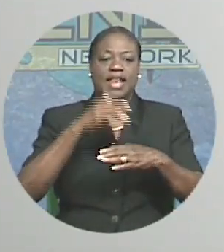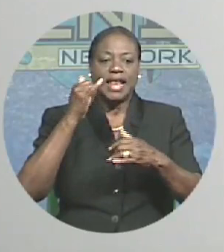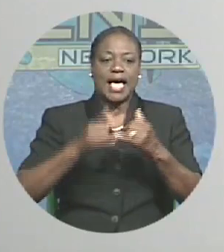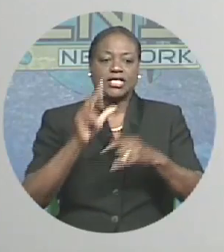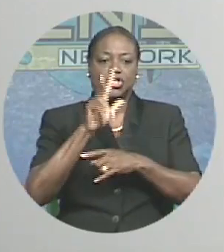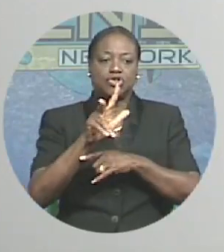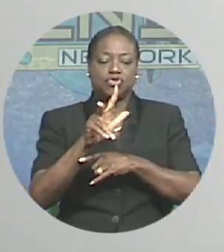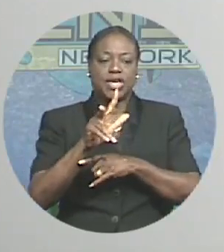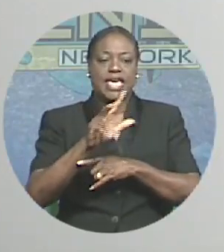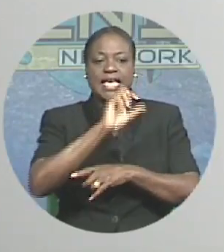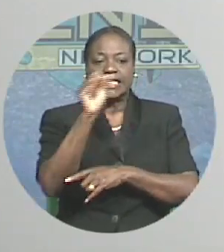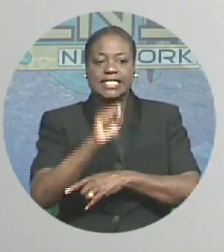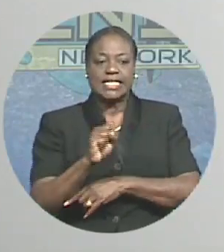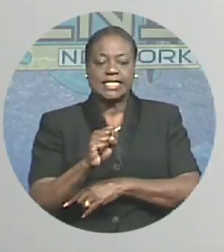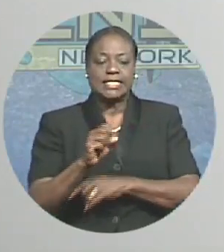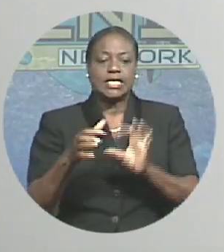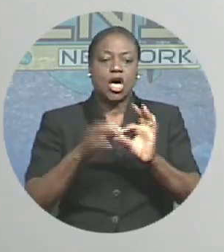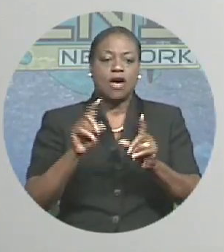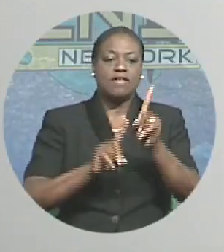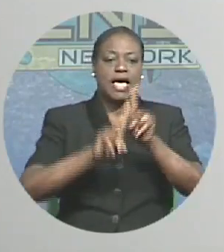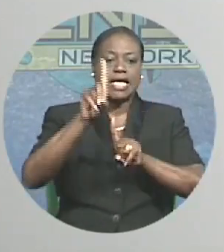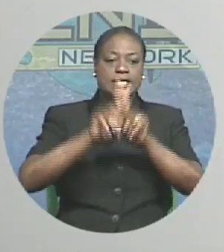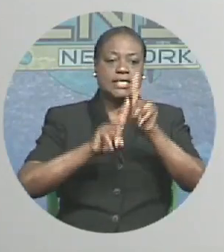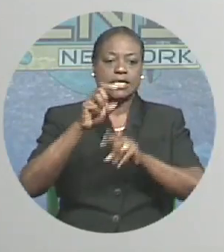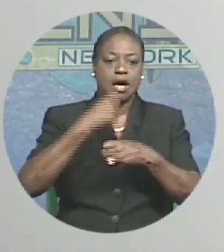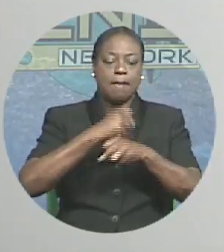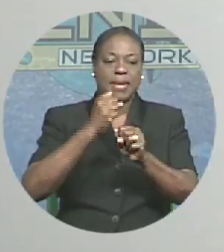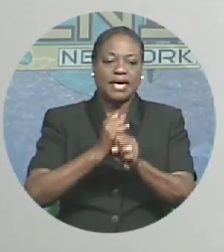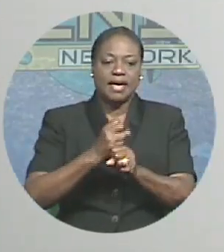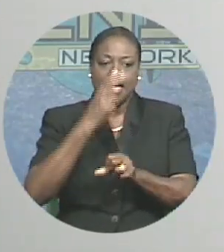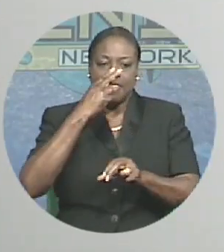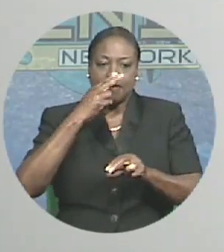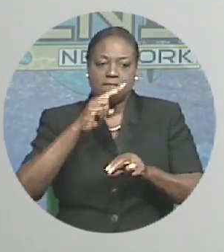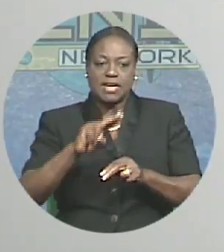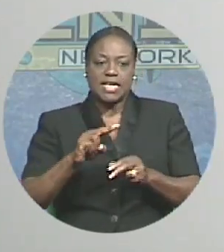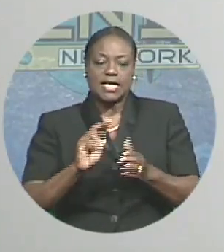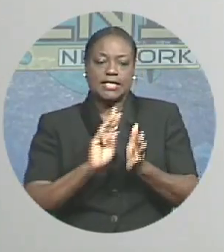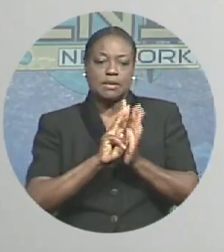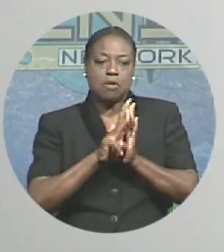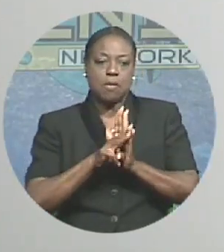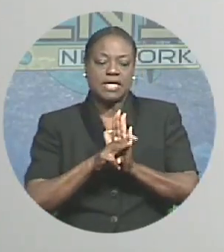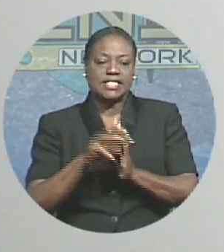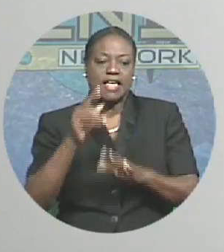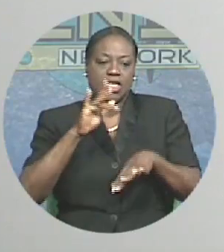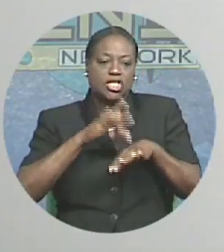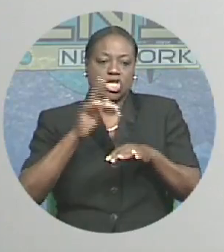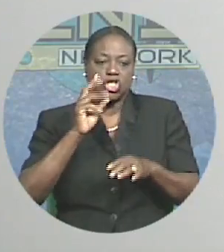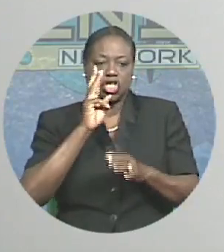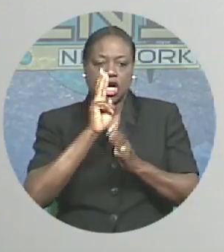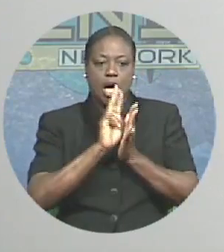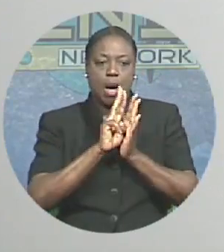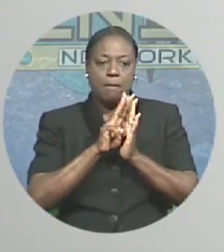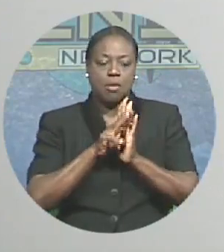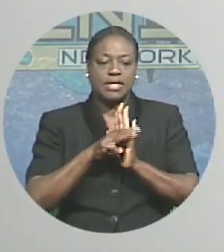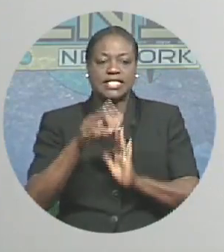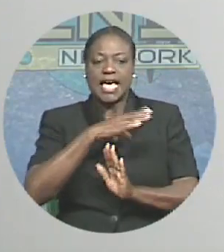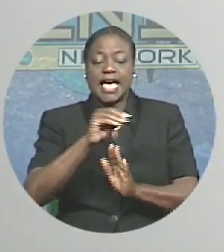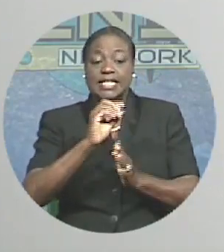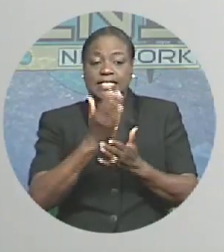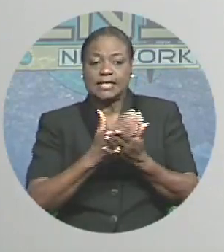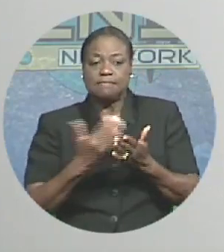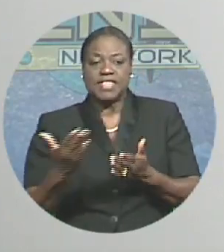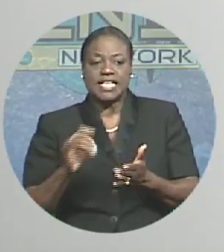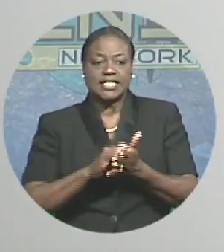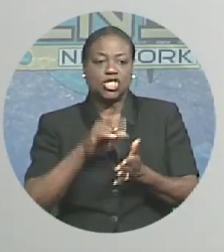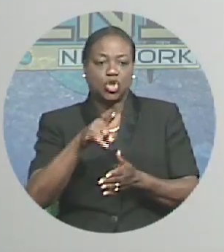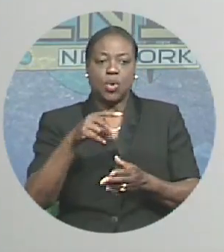First three seasons of Star Maker, and you get to see a lot of our funniest moments, our most touching moments, and see some footage that we haven't seen before. So it's going to be